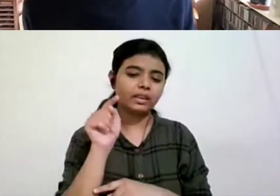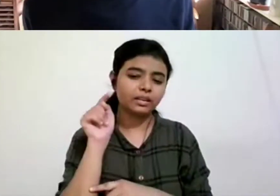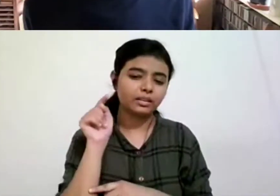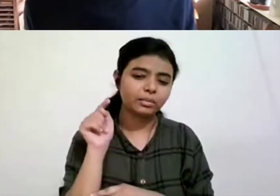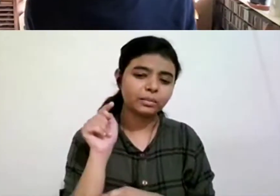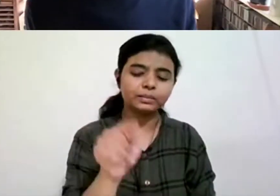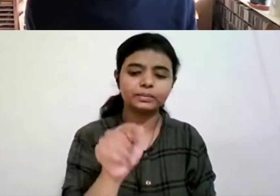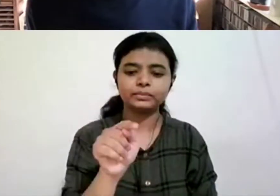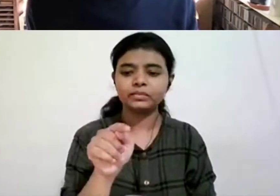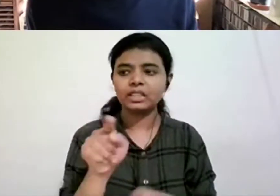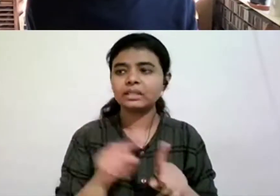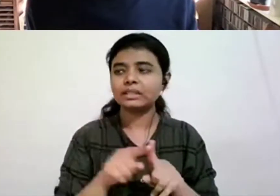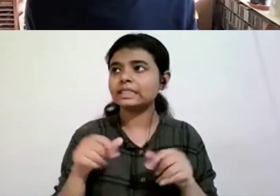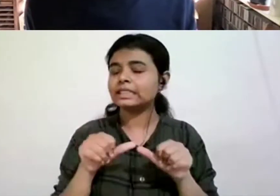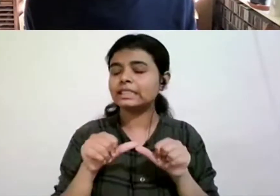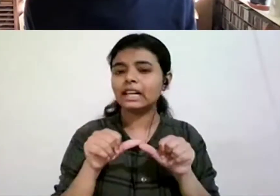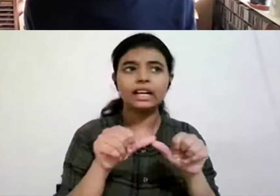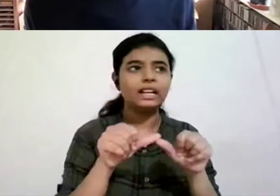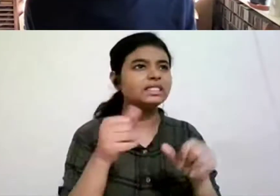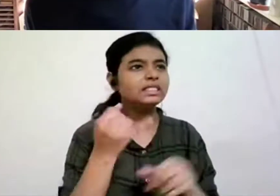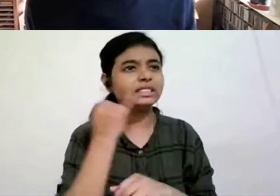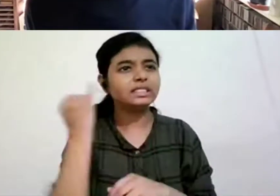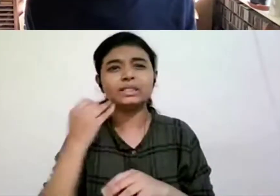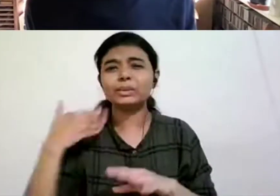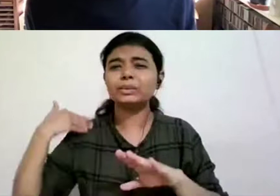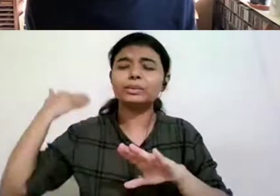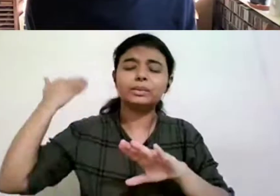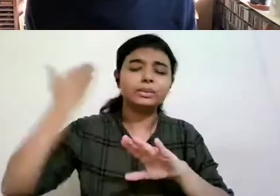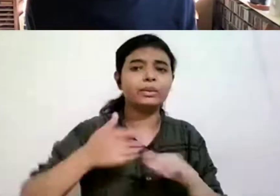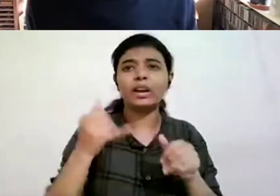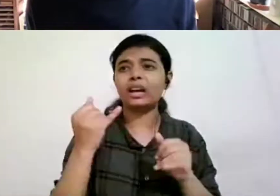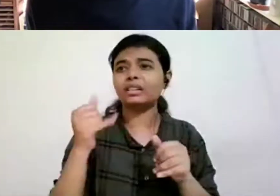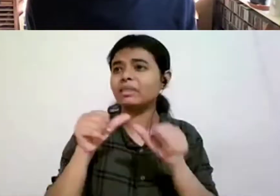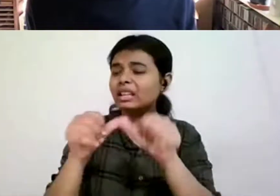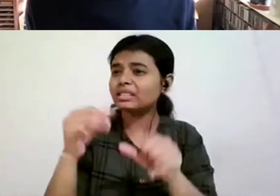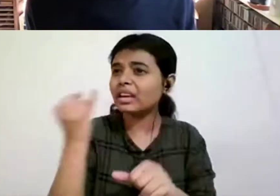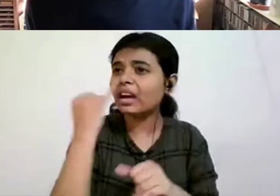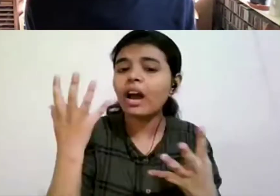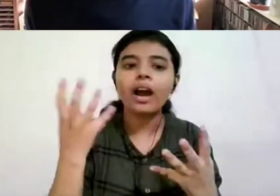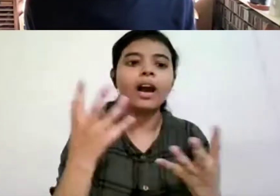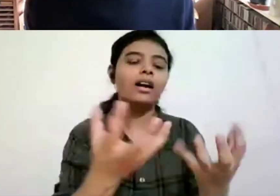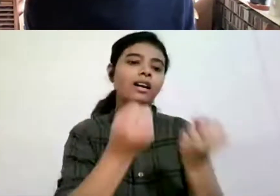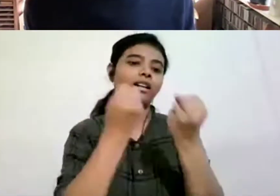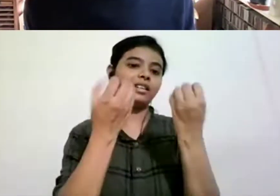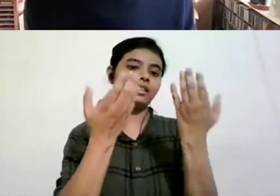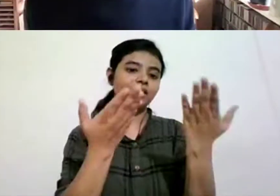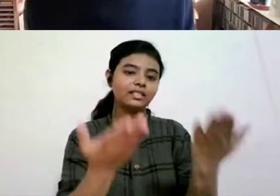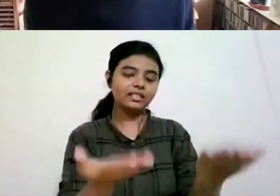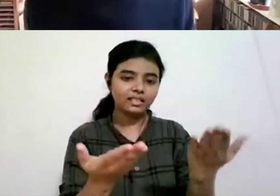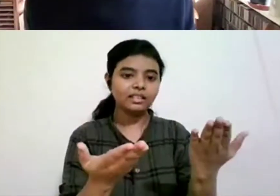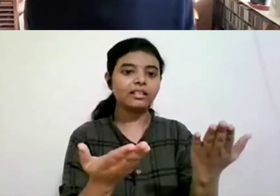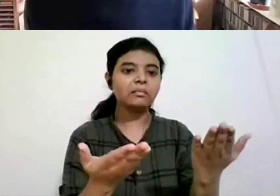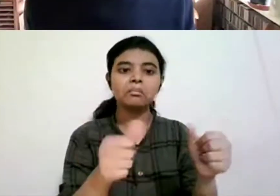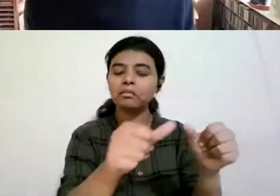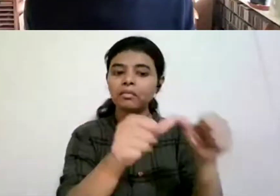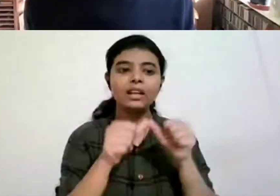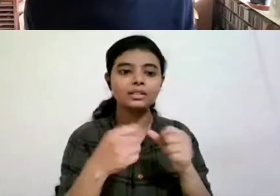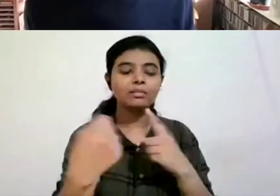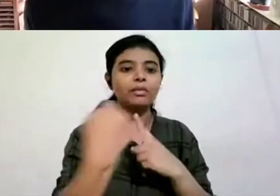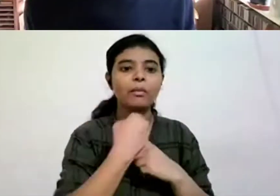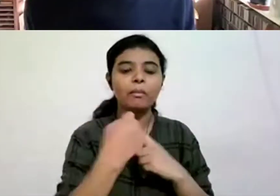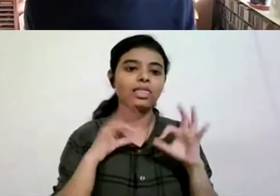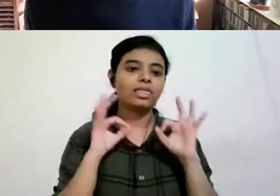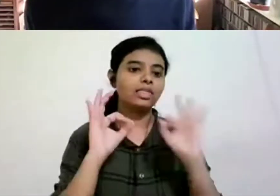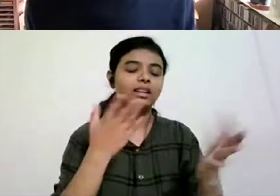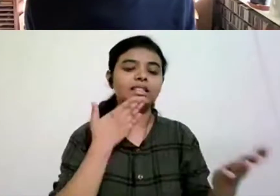looking for an answer for years. And here you came up with a pat answer.